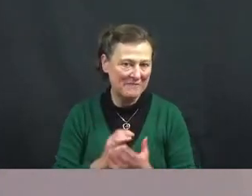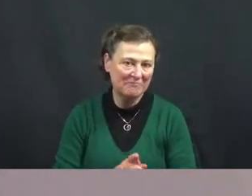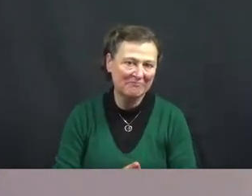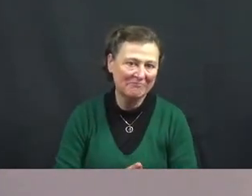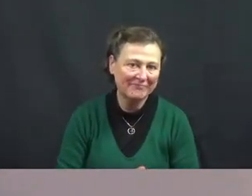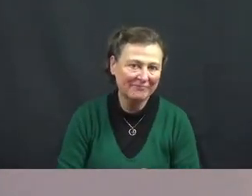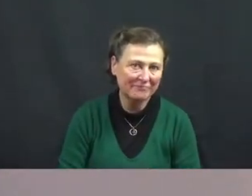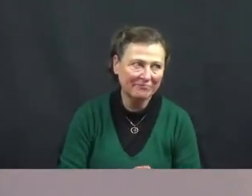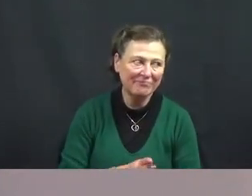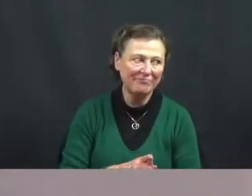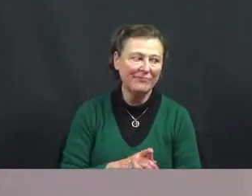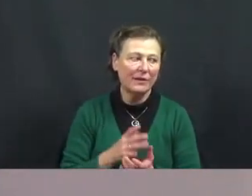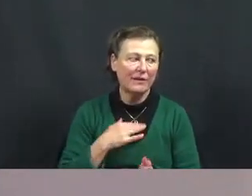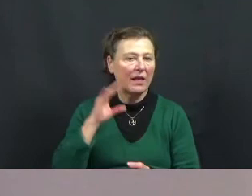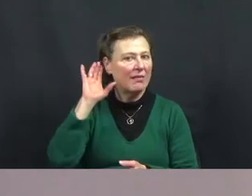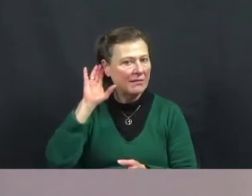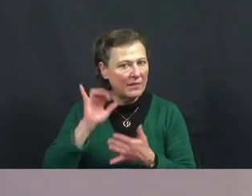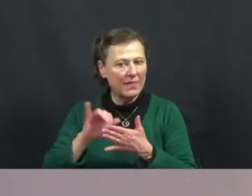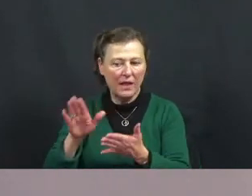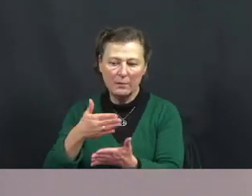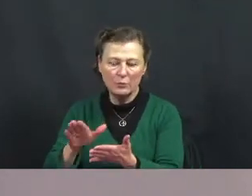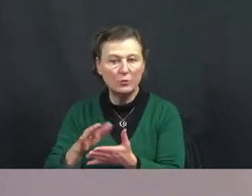And so I listened to this music,